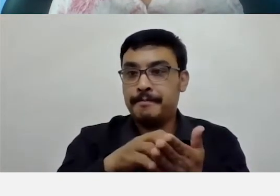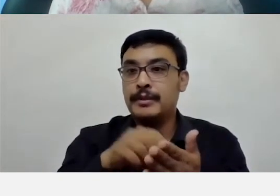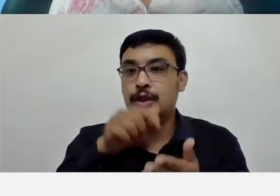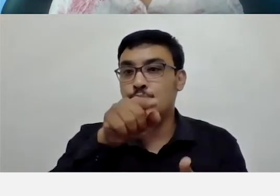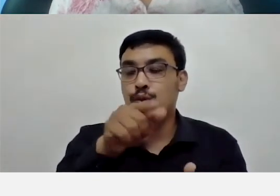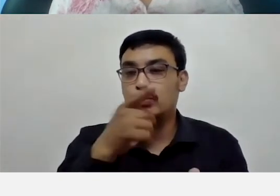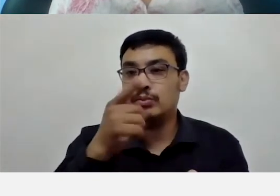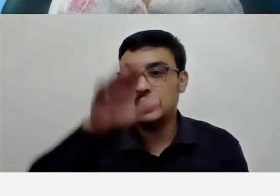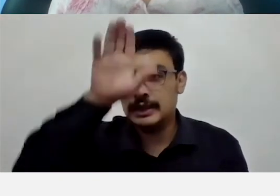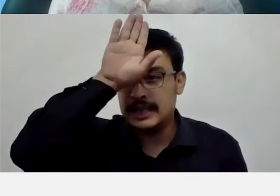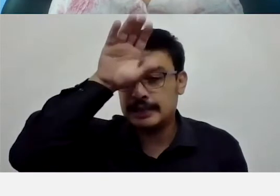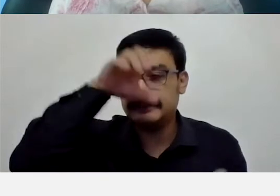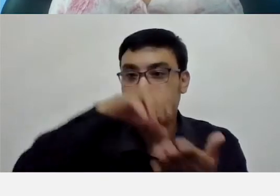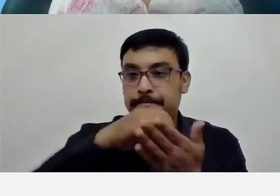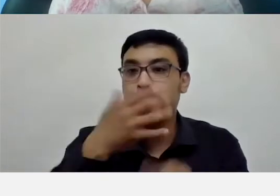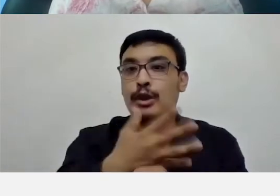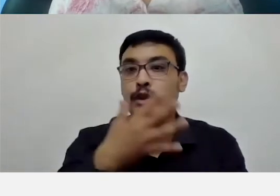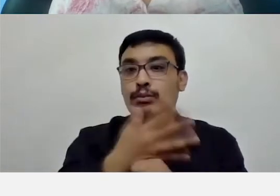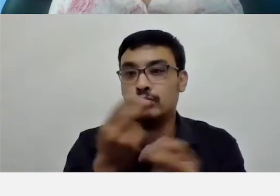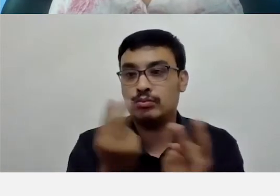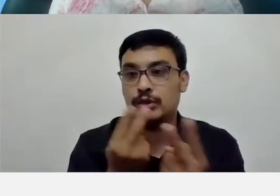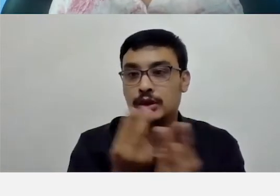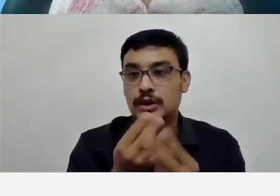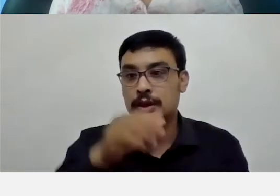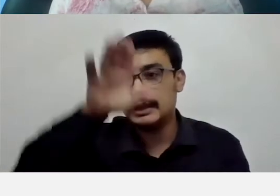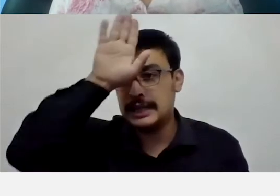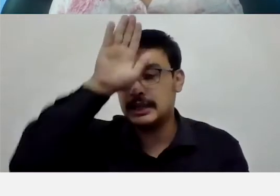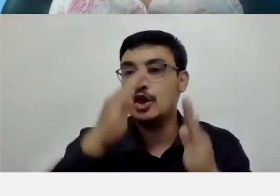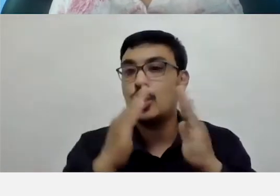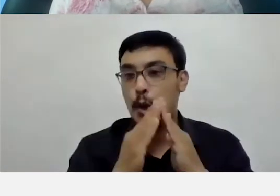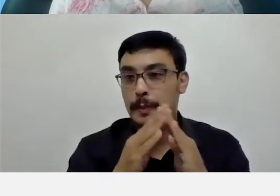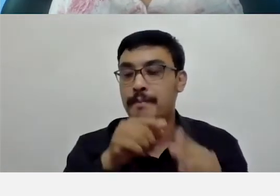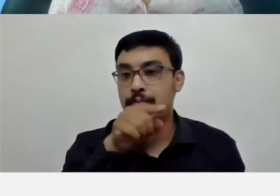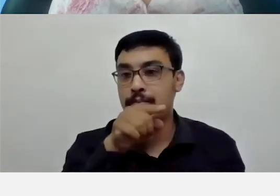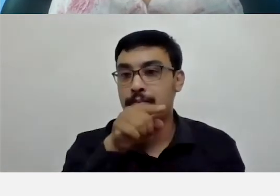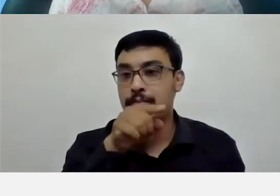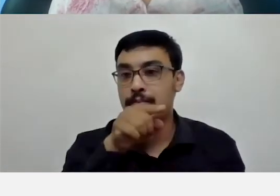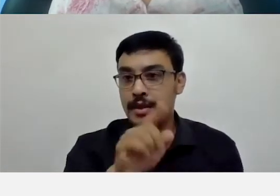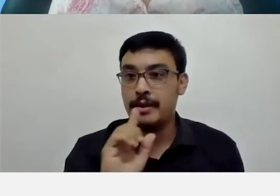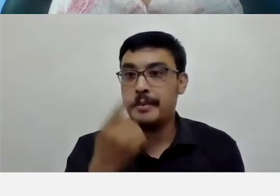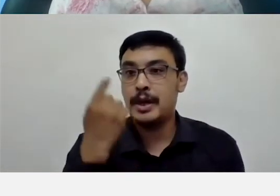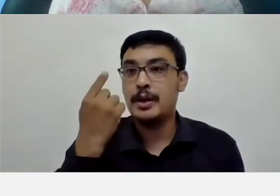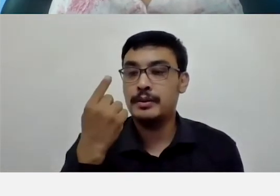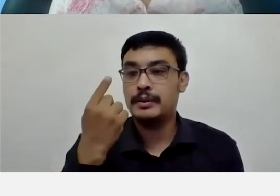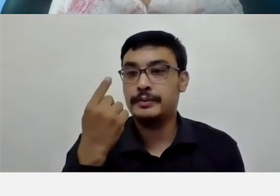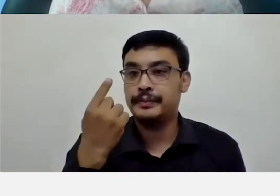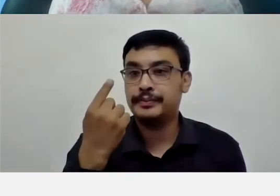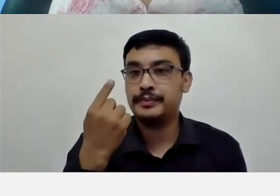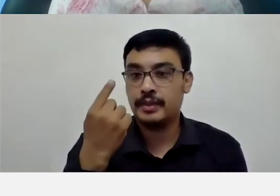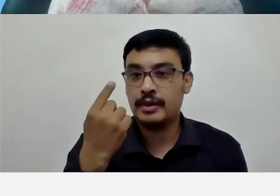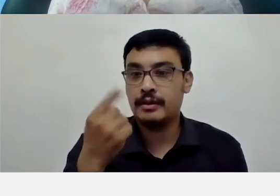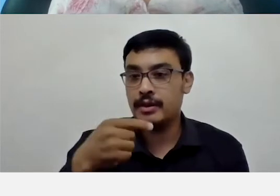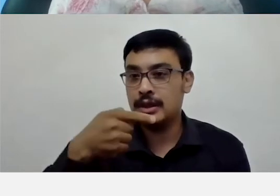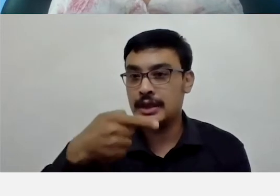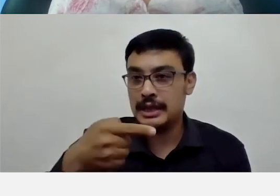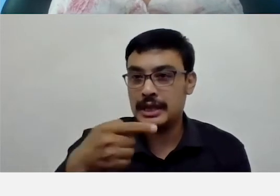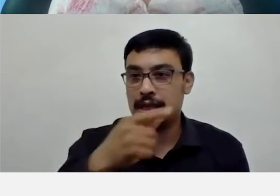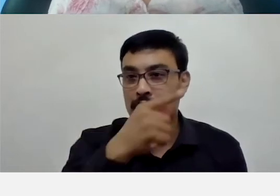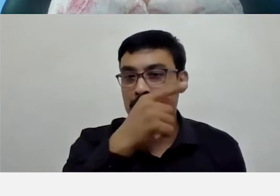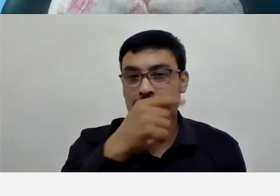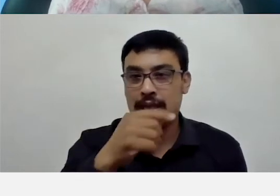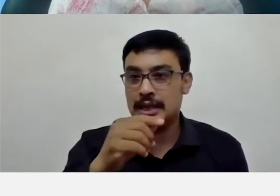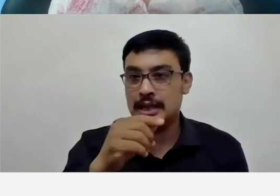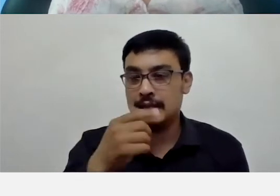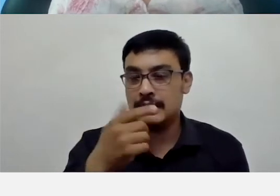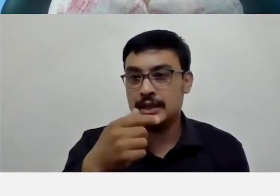of Bhaktapur, the royal palace, and the first one is called as Nekancha Durbar.